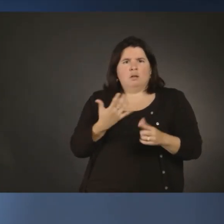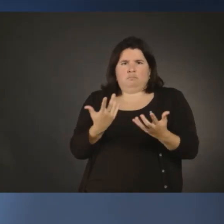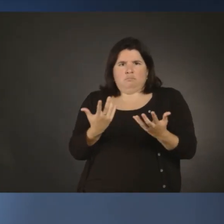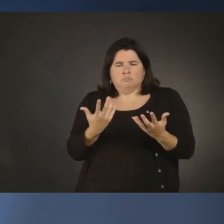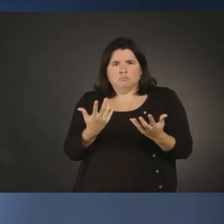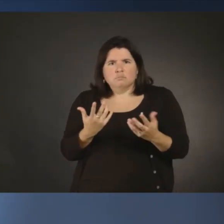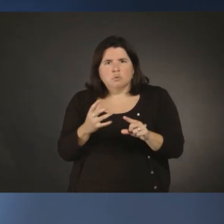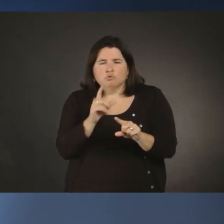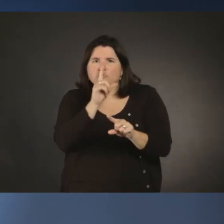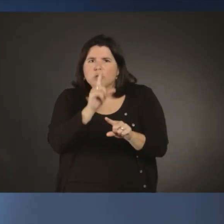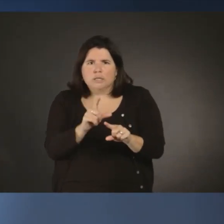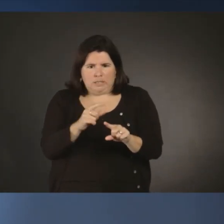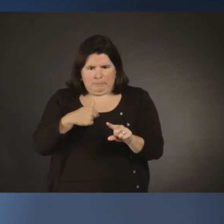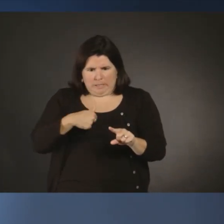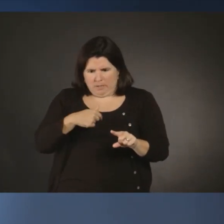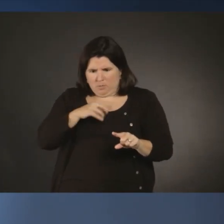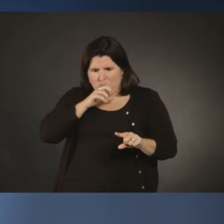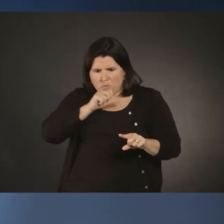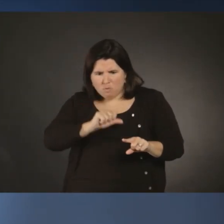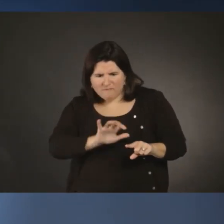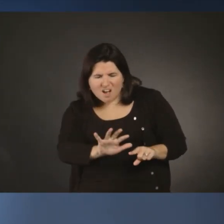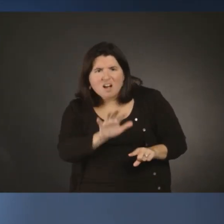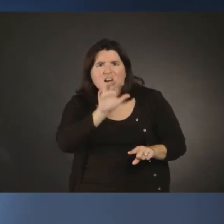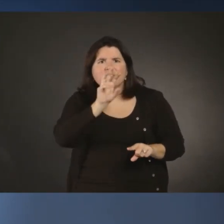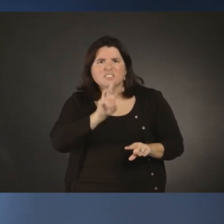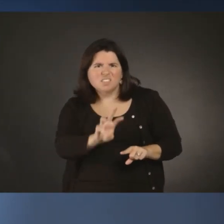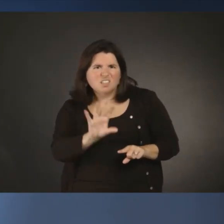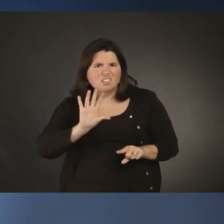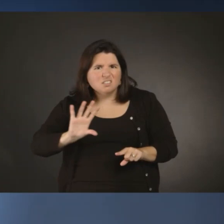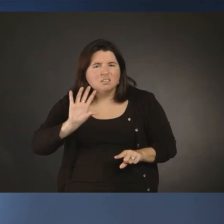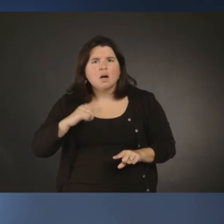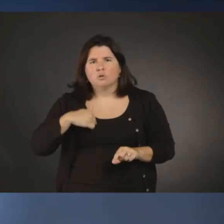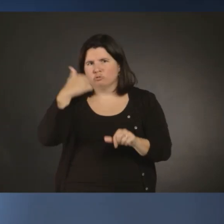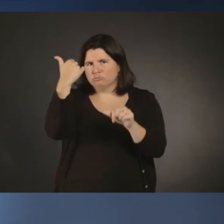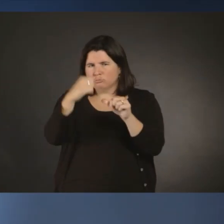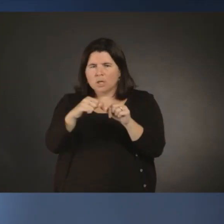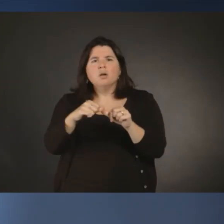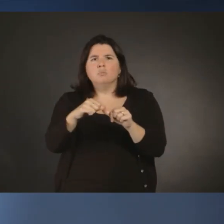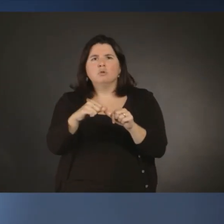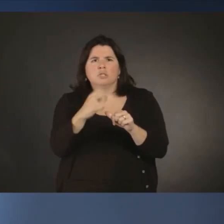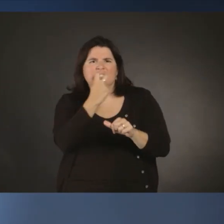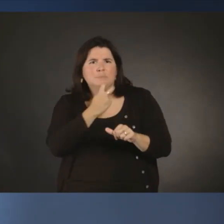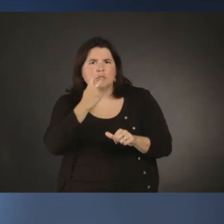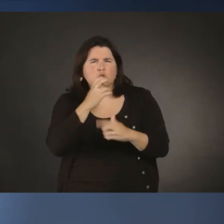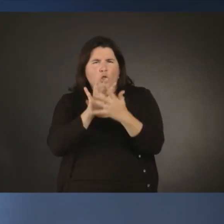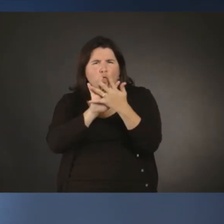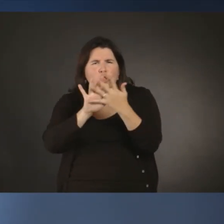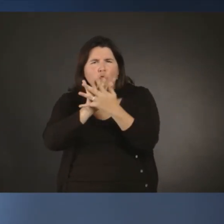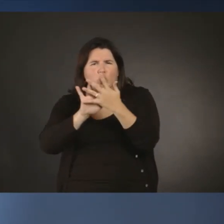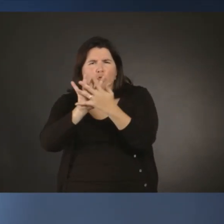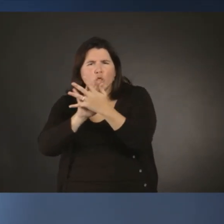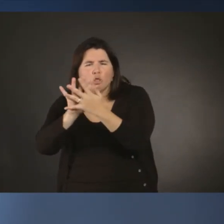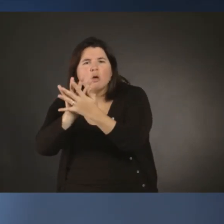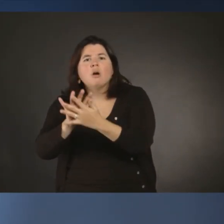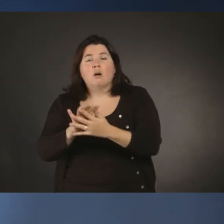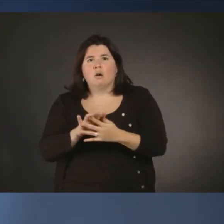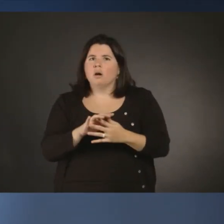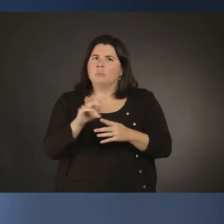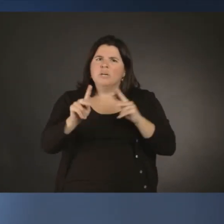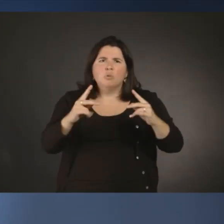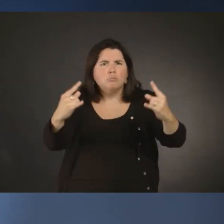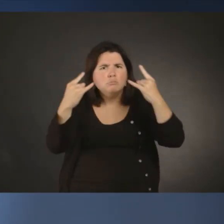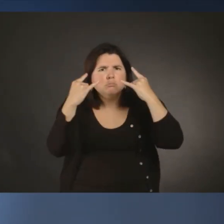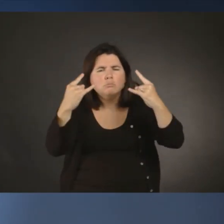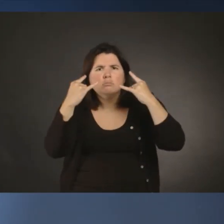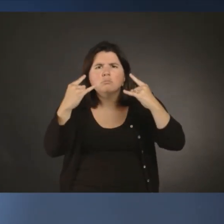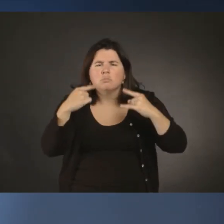very young, probably 5 or 6 years old, I had a pretty significant issue with slurring my speech. I was made fun